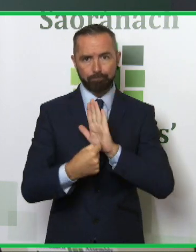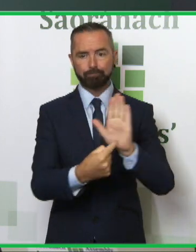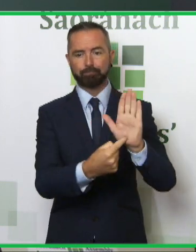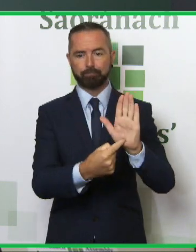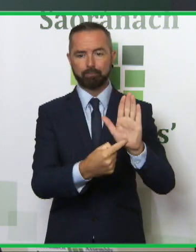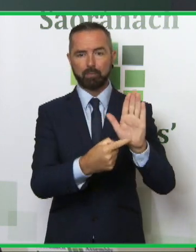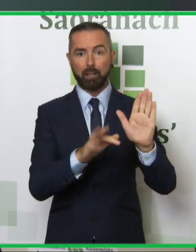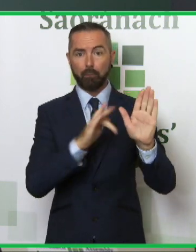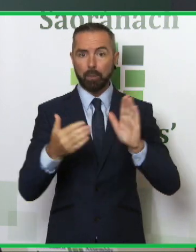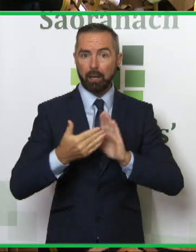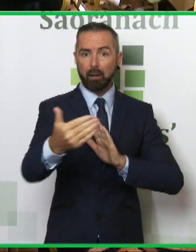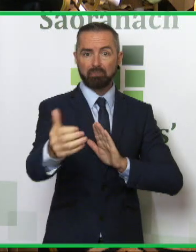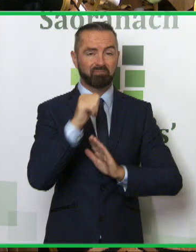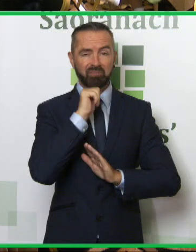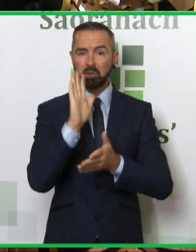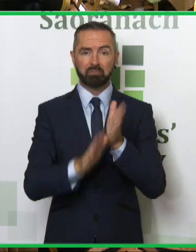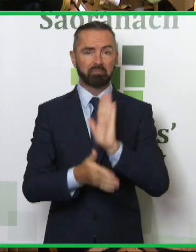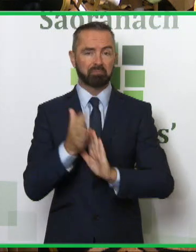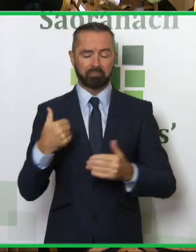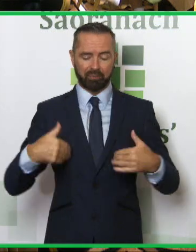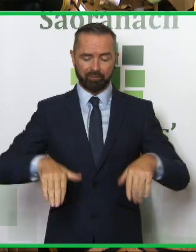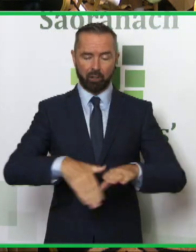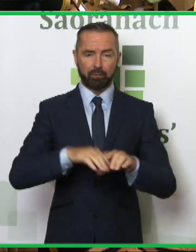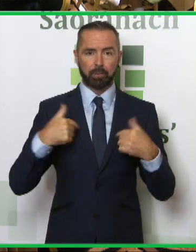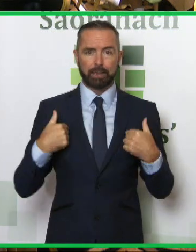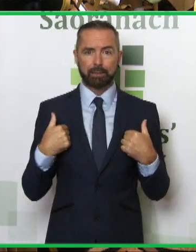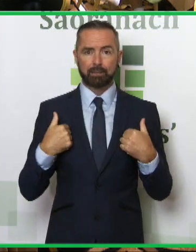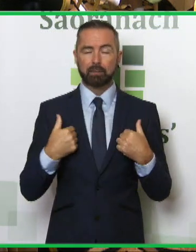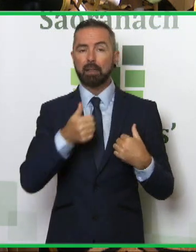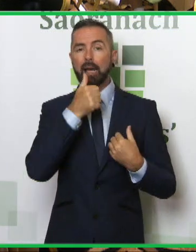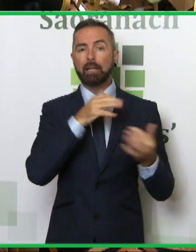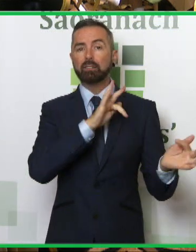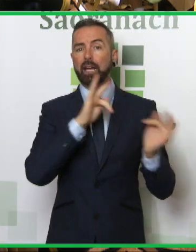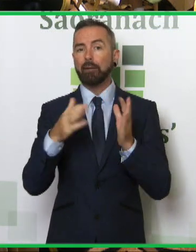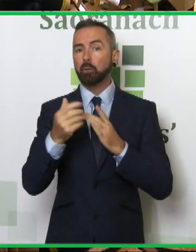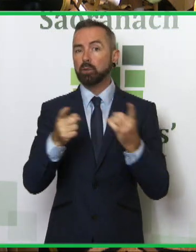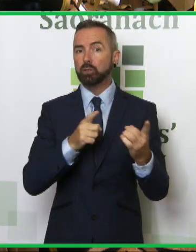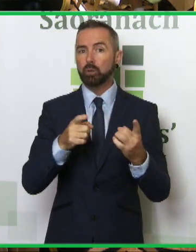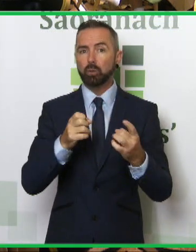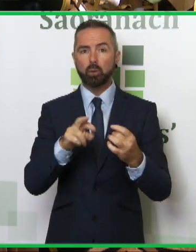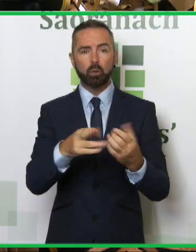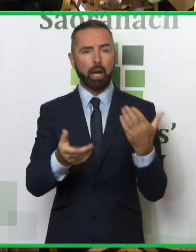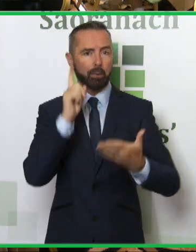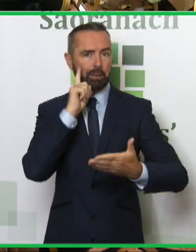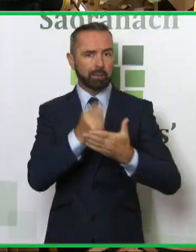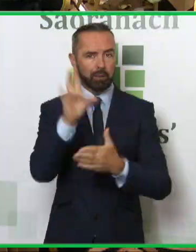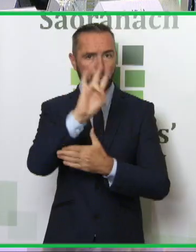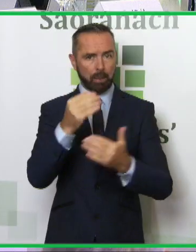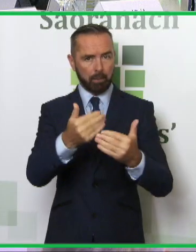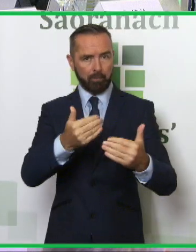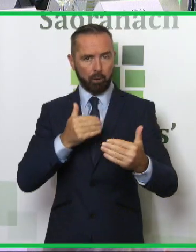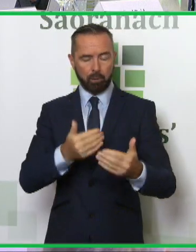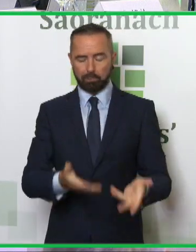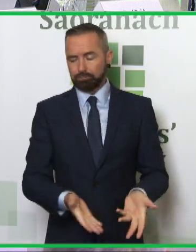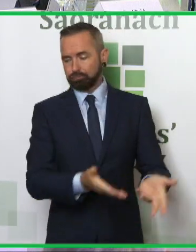no further input on it. So what you do with the answers afterwards, or how you decide on the questions beforehand, is